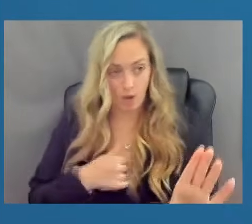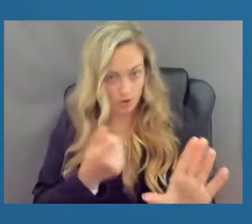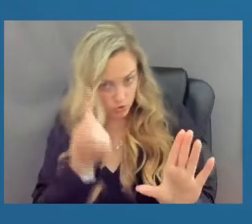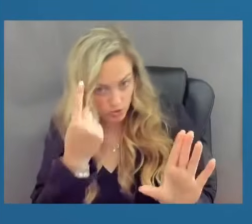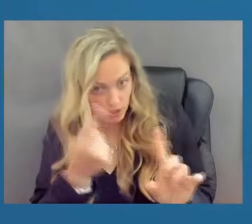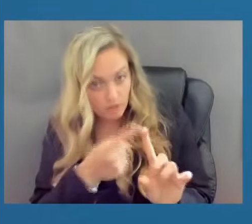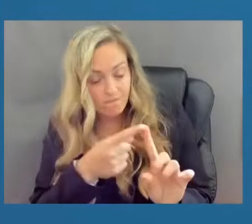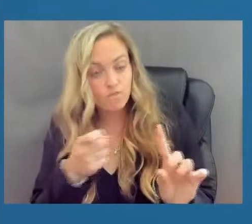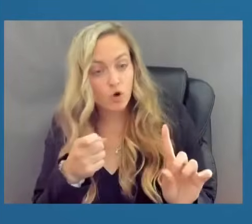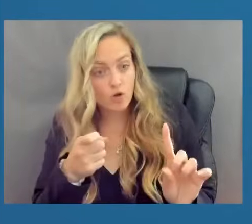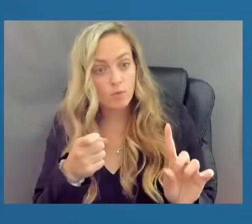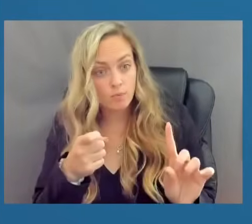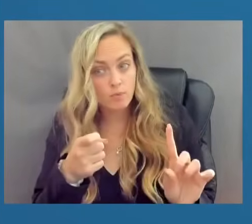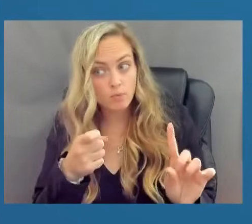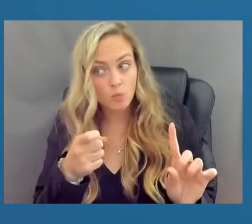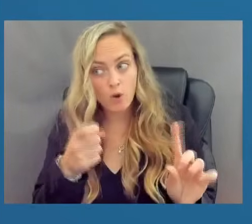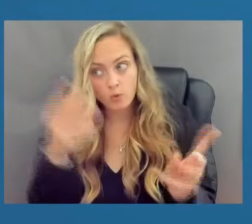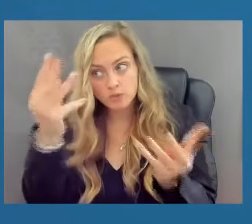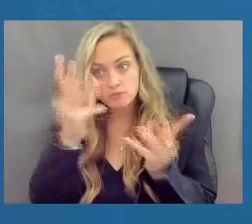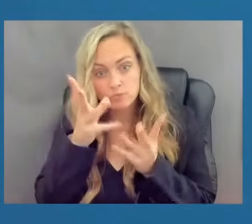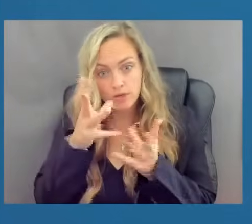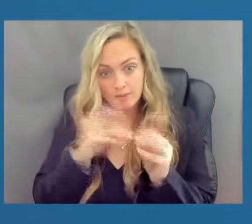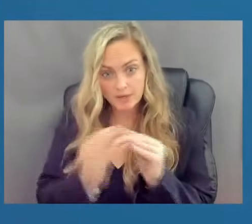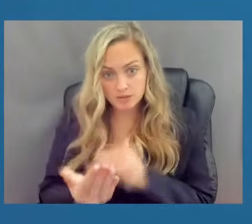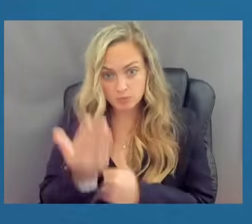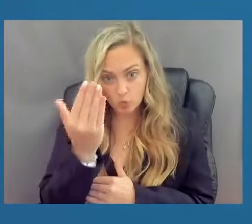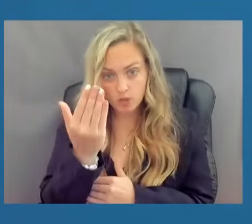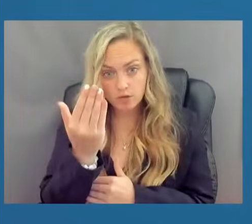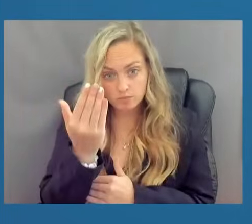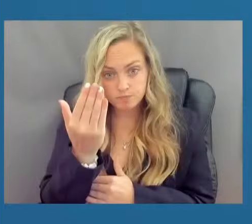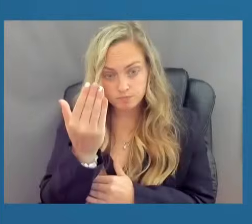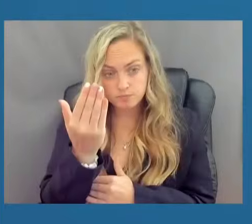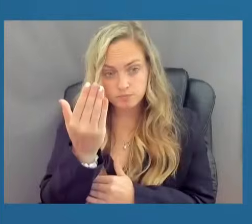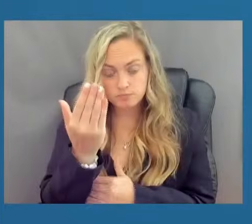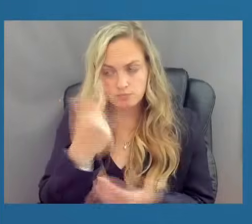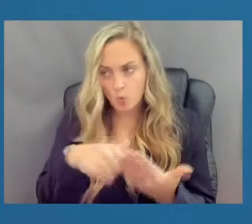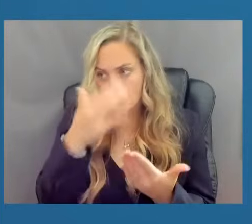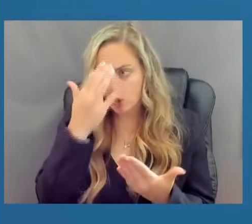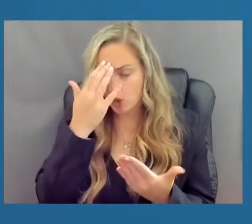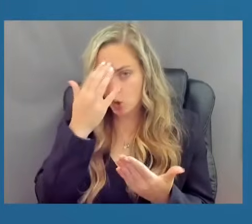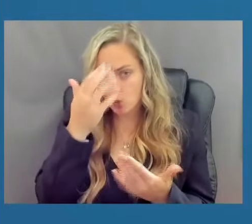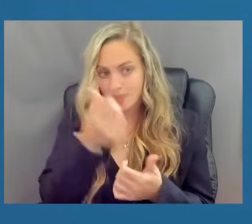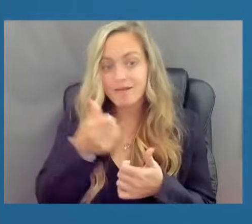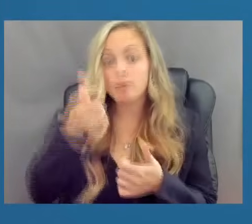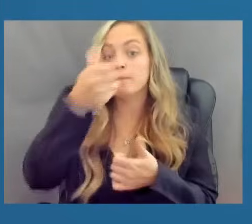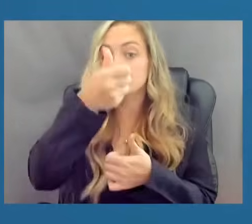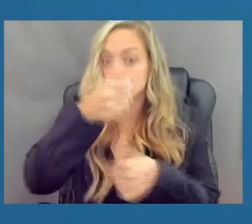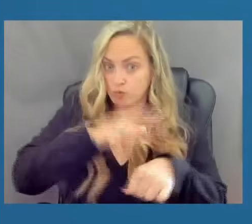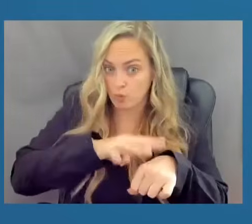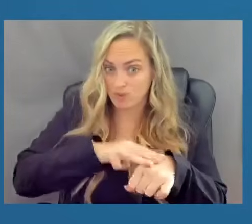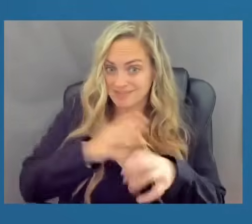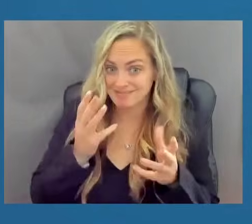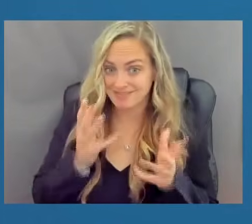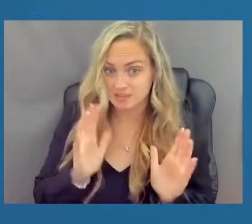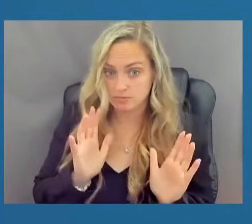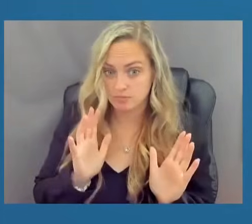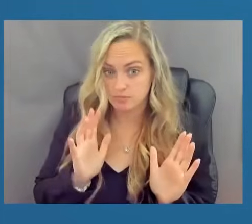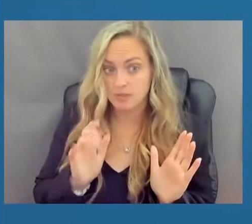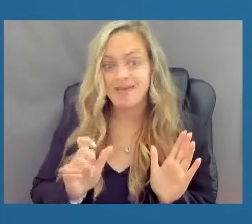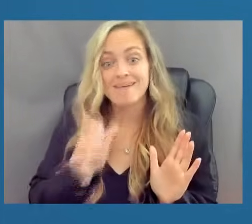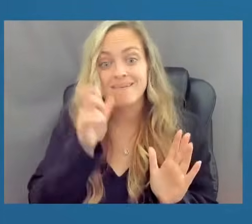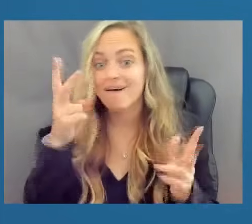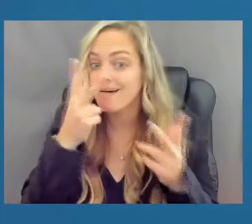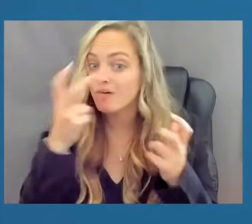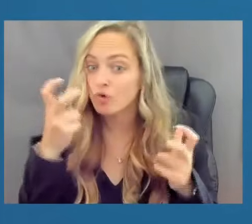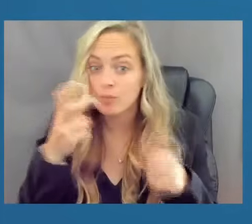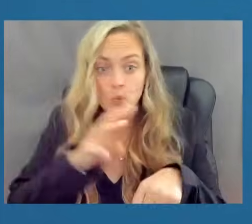what was revealed at our meetings this morning, and what is known is that these were administrative warrants, not criminal warrants.